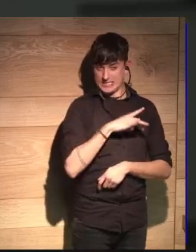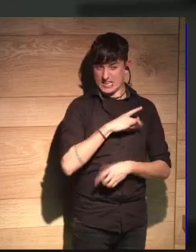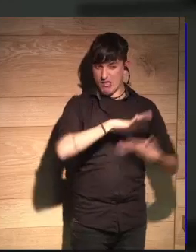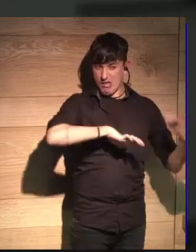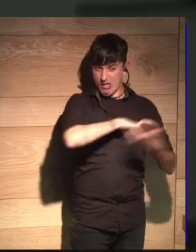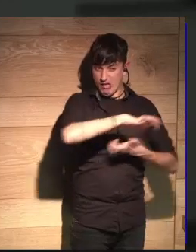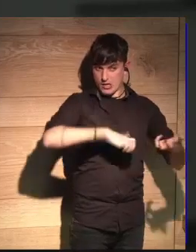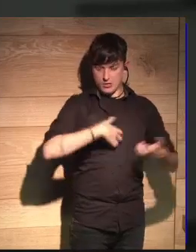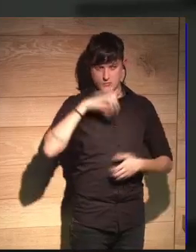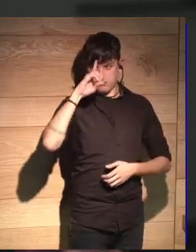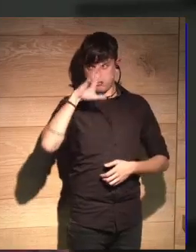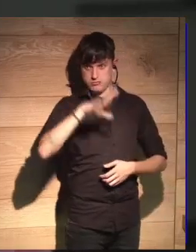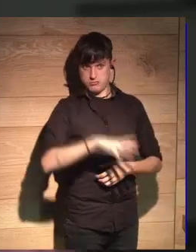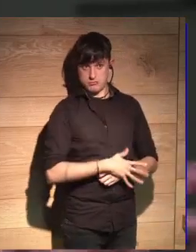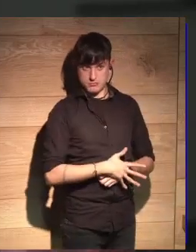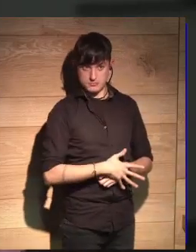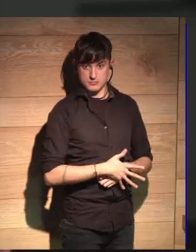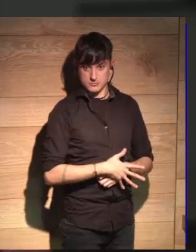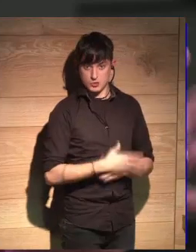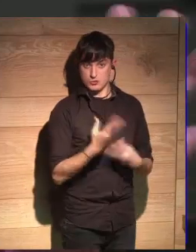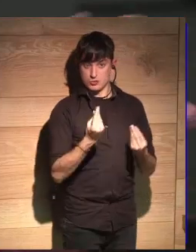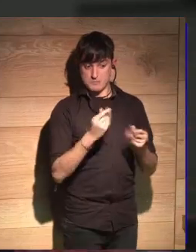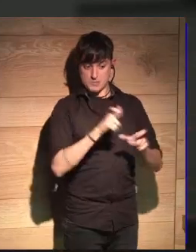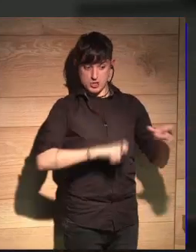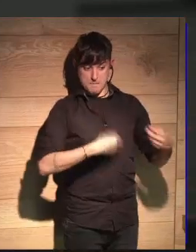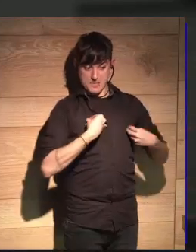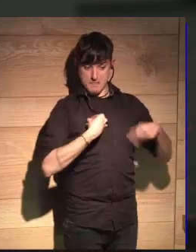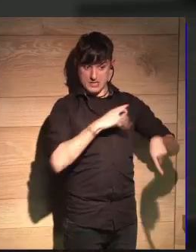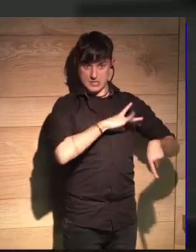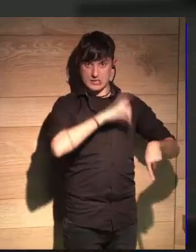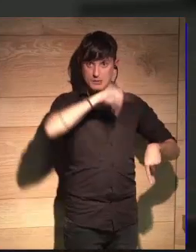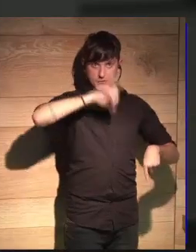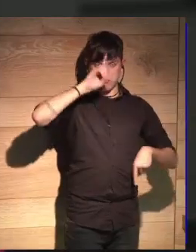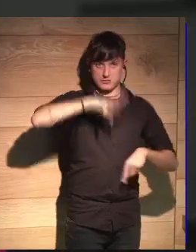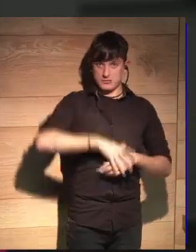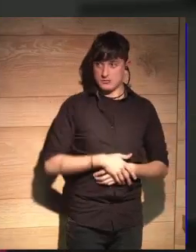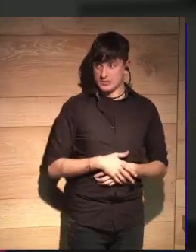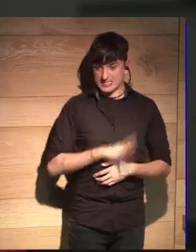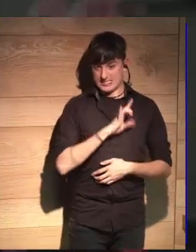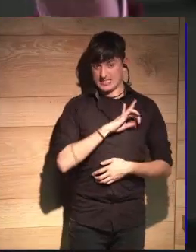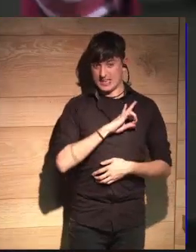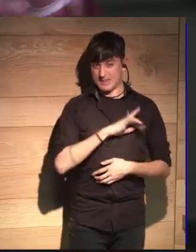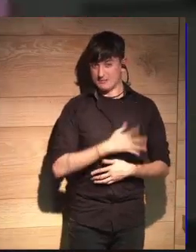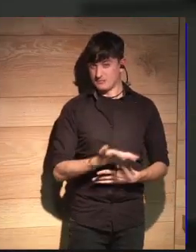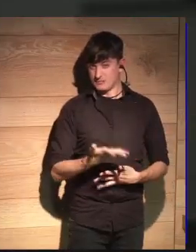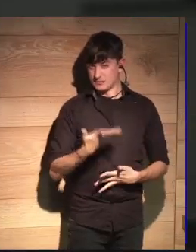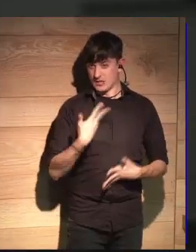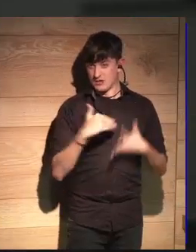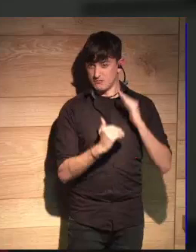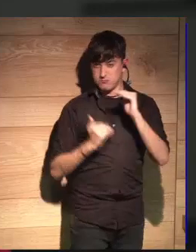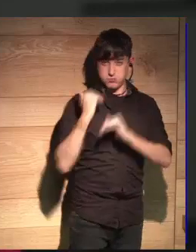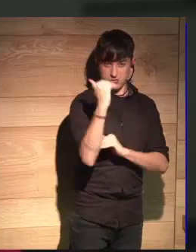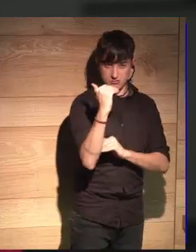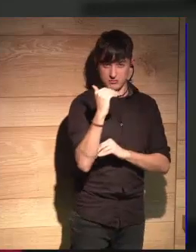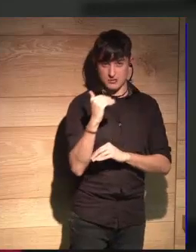I think surprised many Chileans, because Chile had gotten through the 17 years of Pinochet and seemed to be going